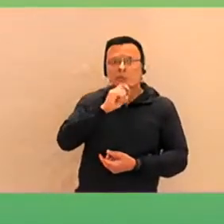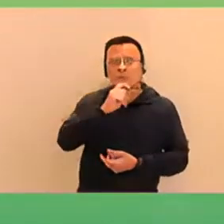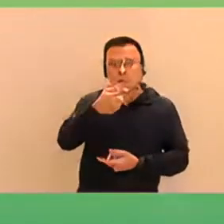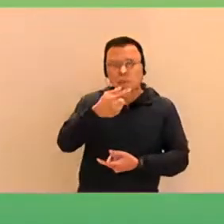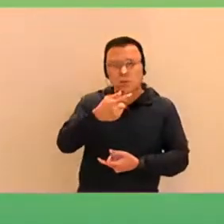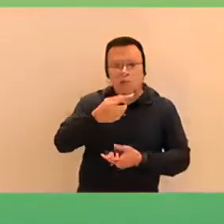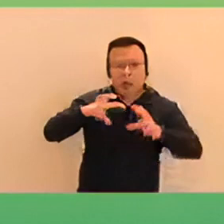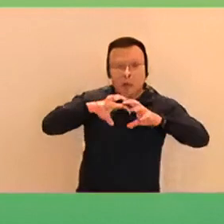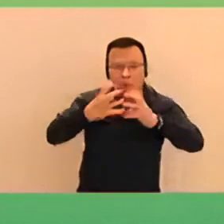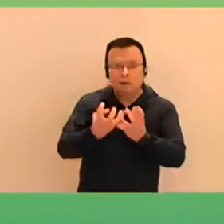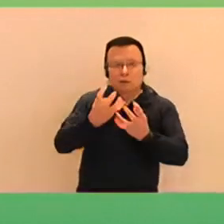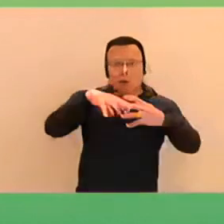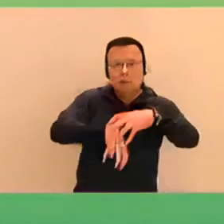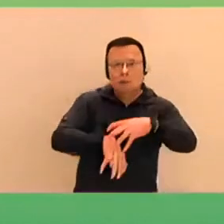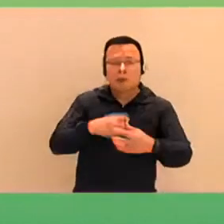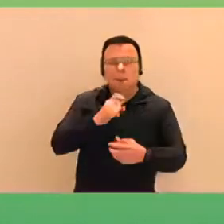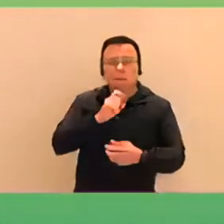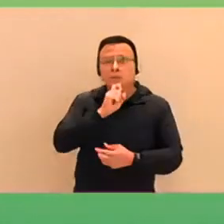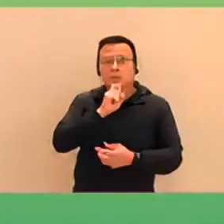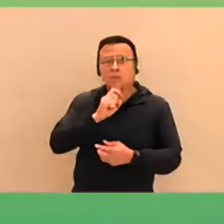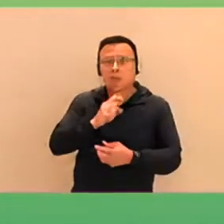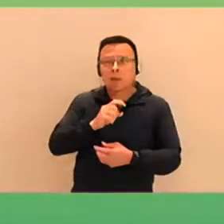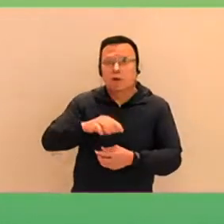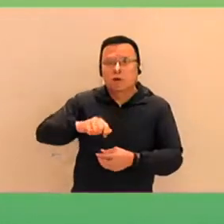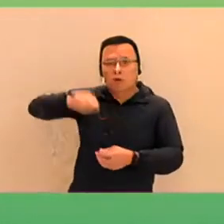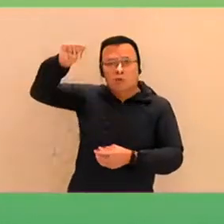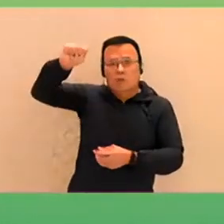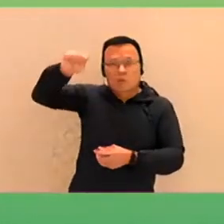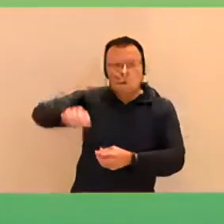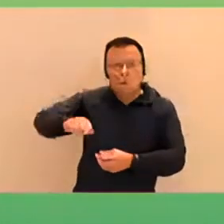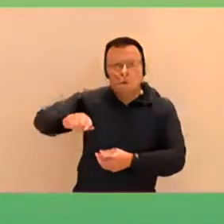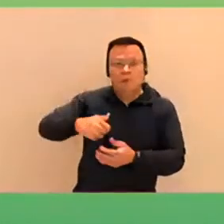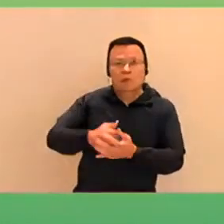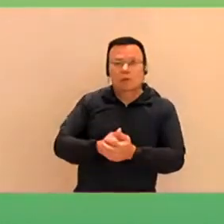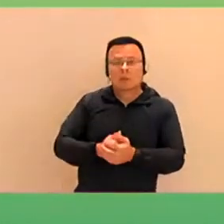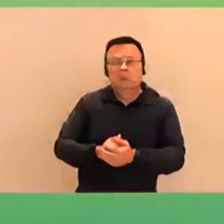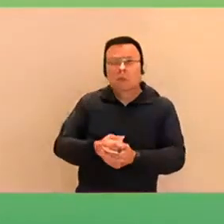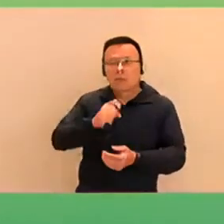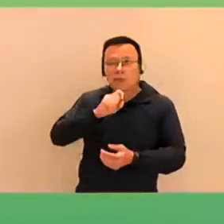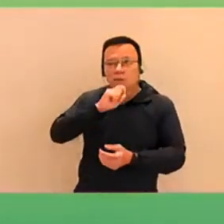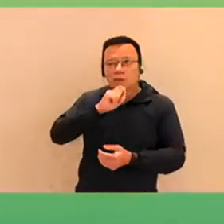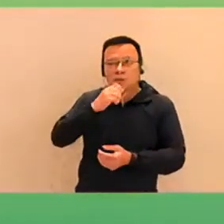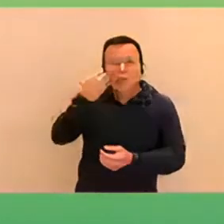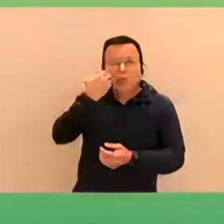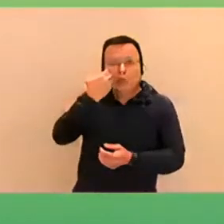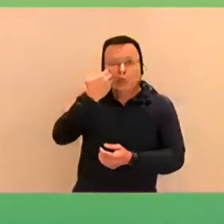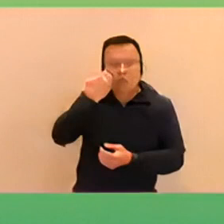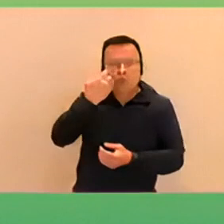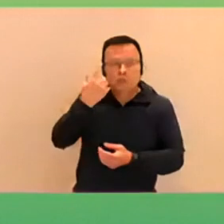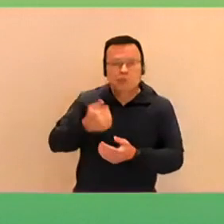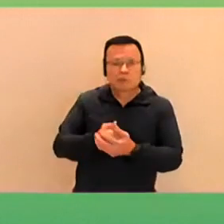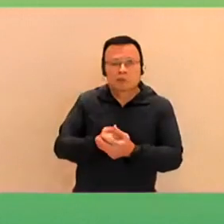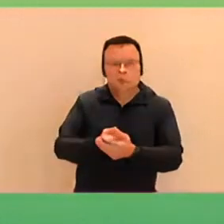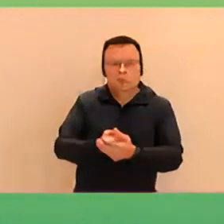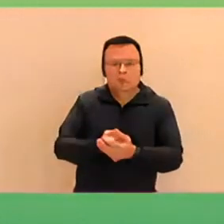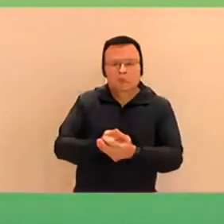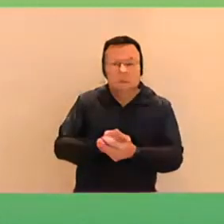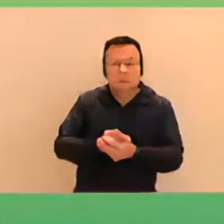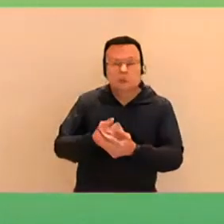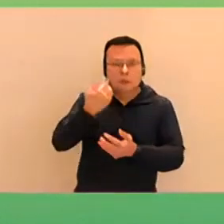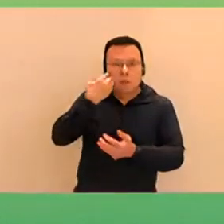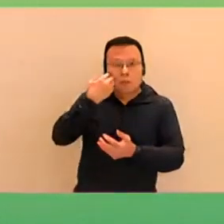cooling coil in advance to cool down and dehumidify the air and then reheat at the VV